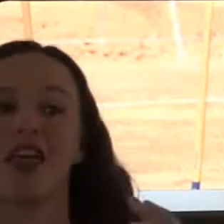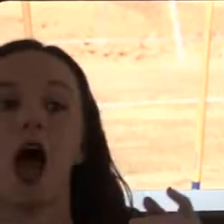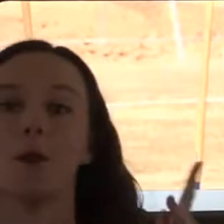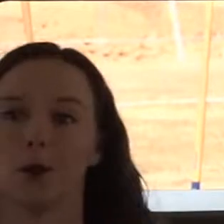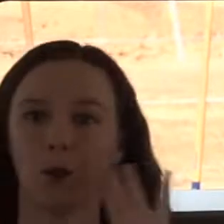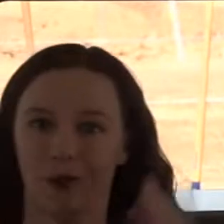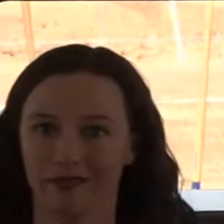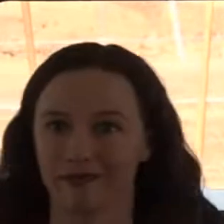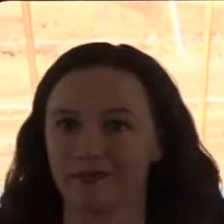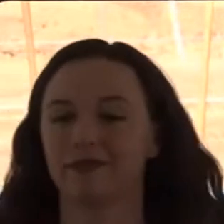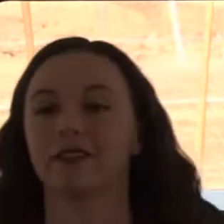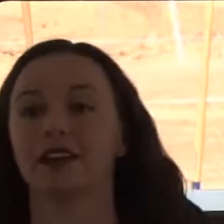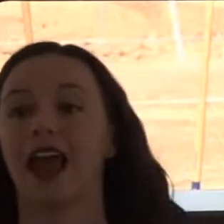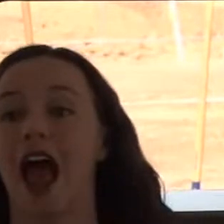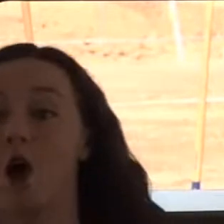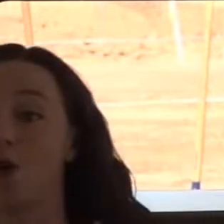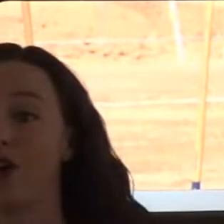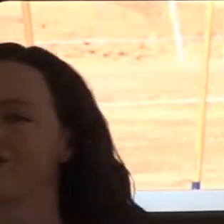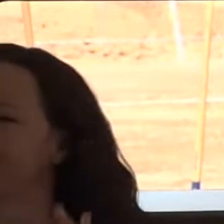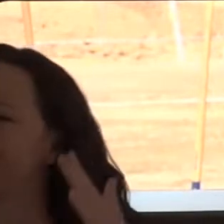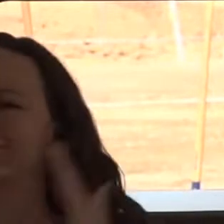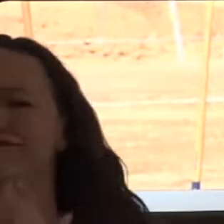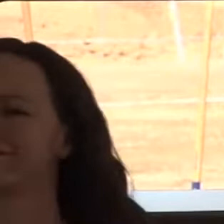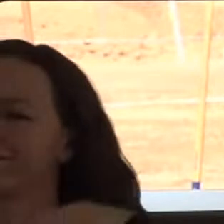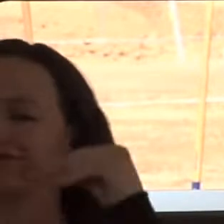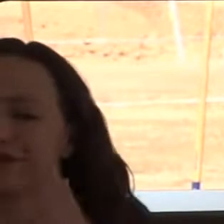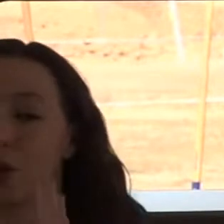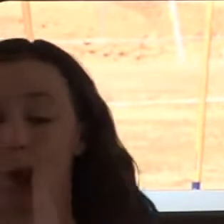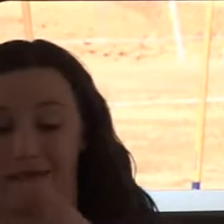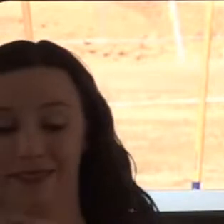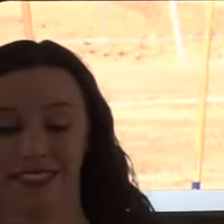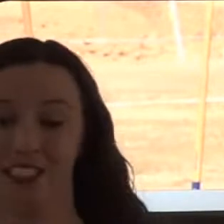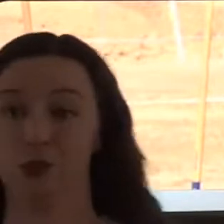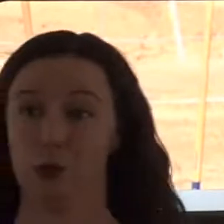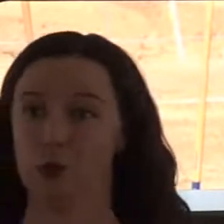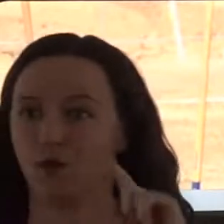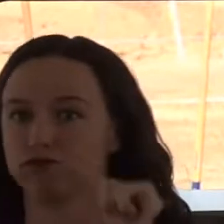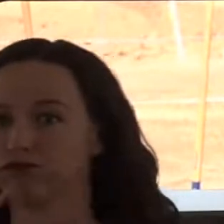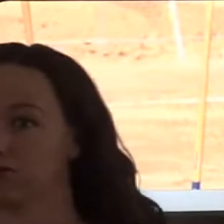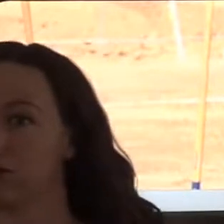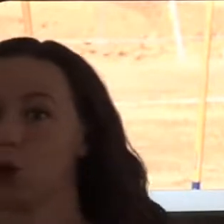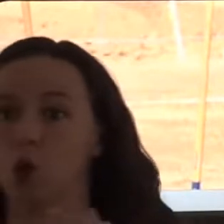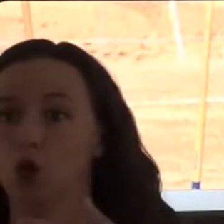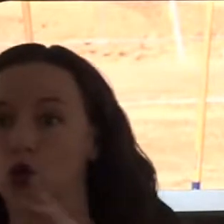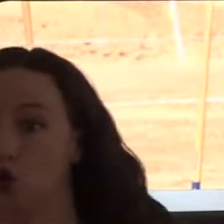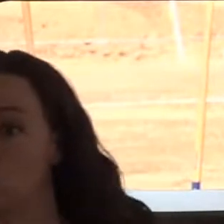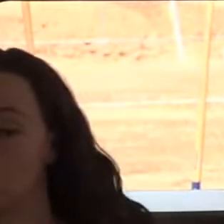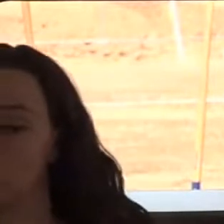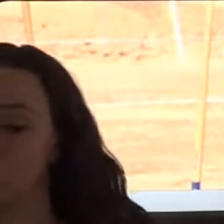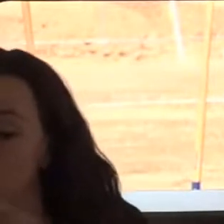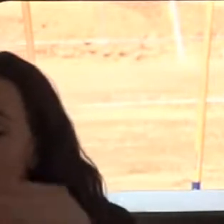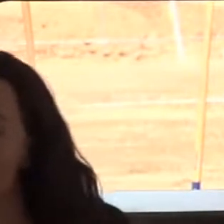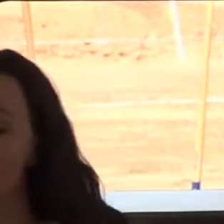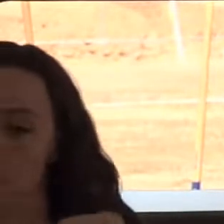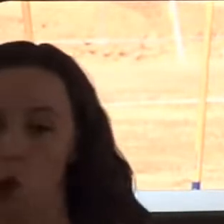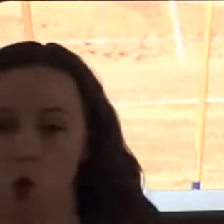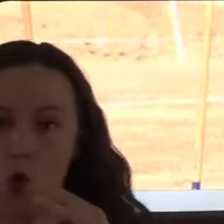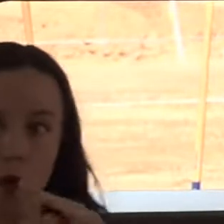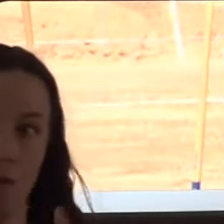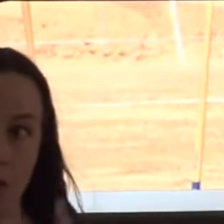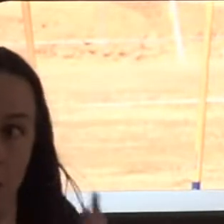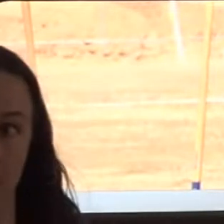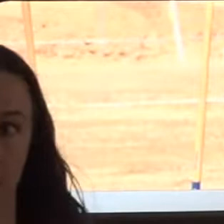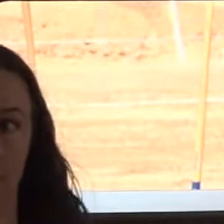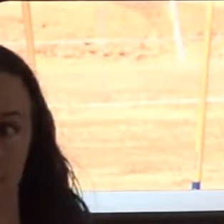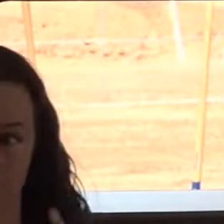hire. Our first-class instructors will teach our students in a variety of short-term training programs in this new applied